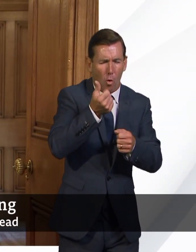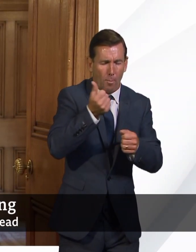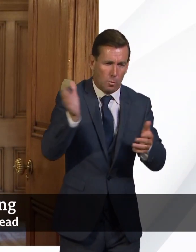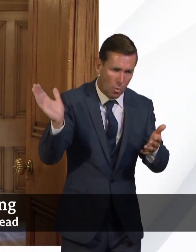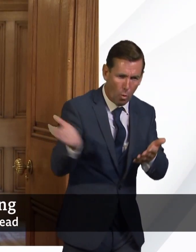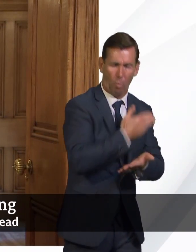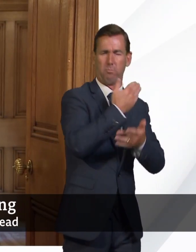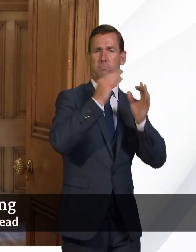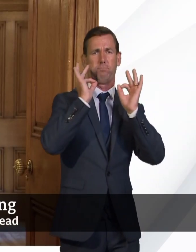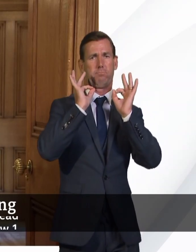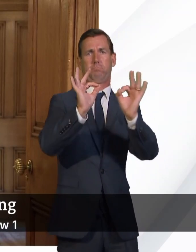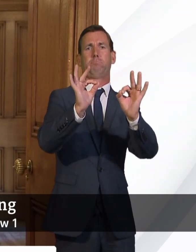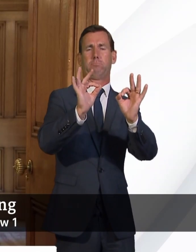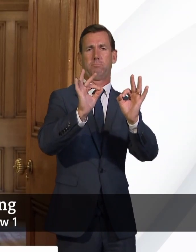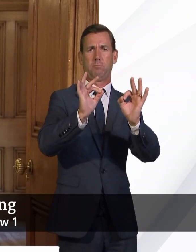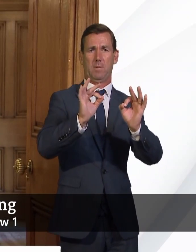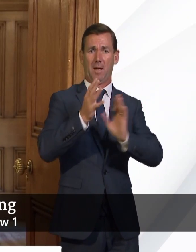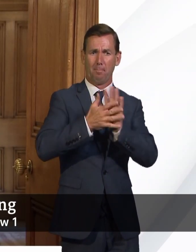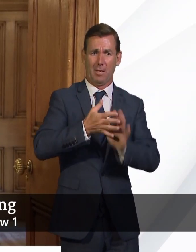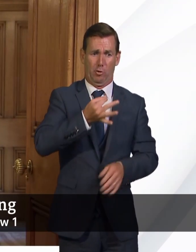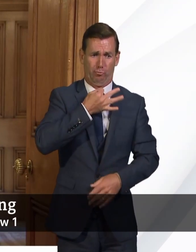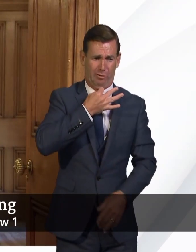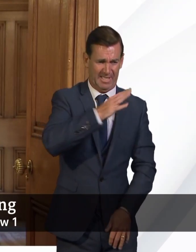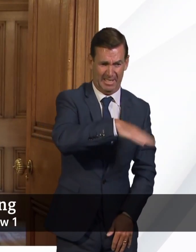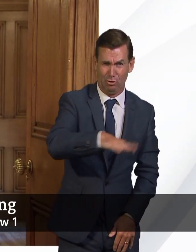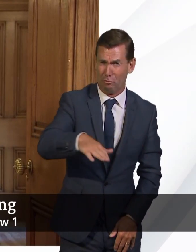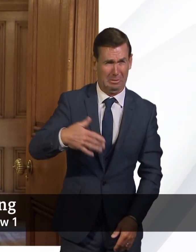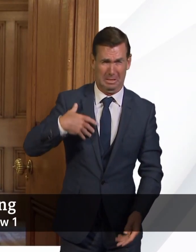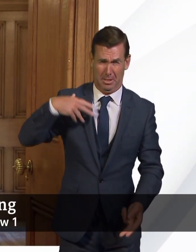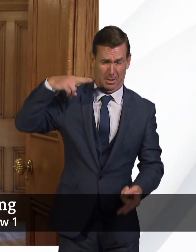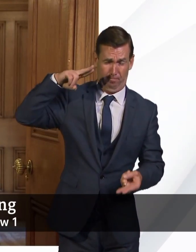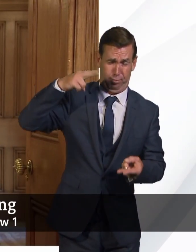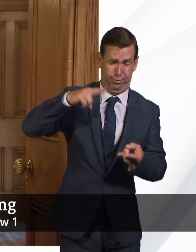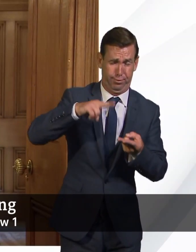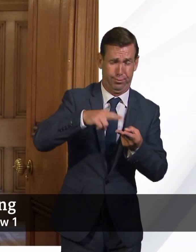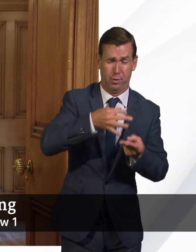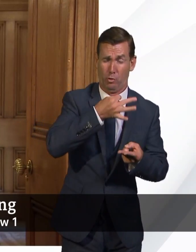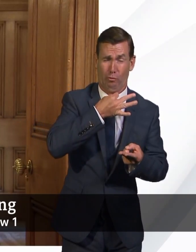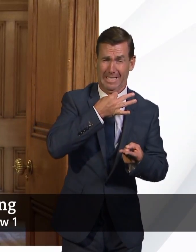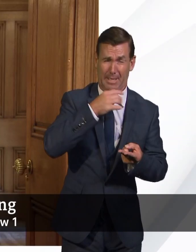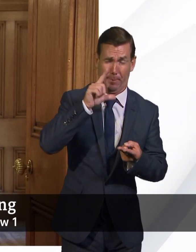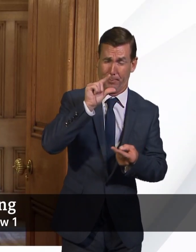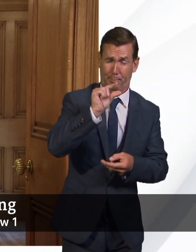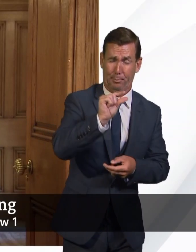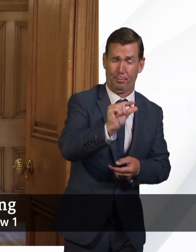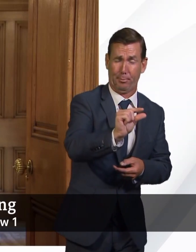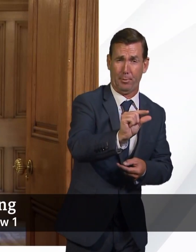almost every case. And so the risk to children is much, much lower than to anybody else